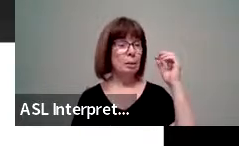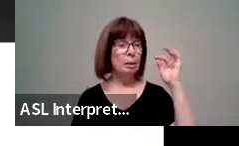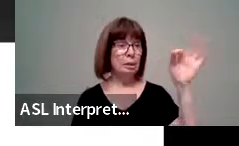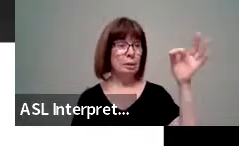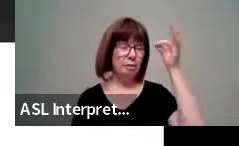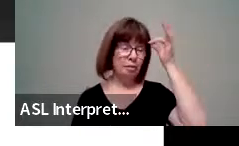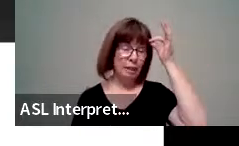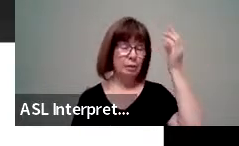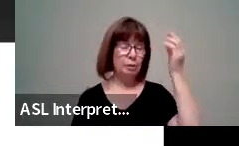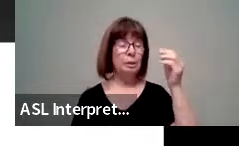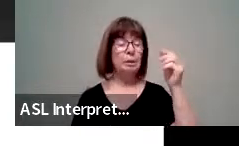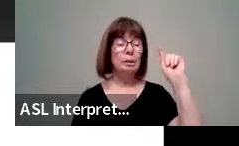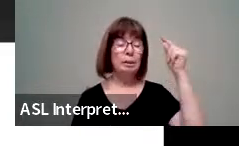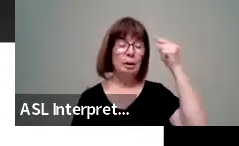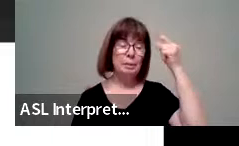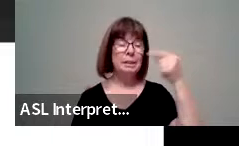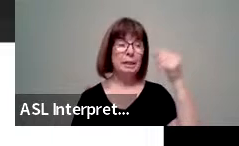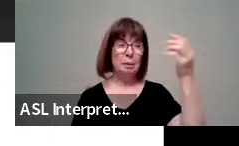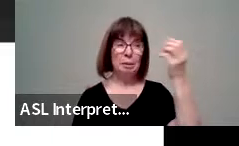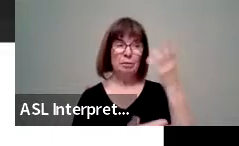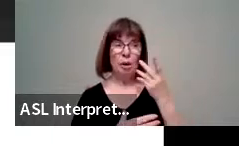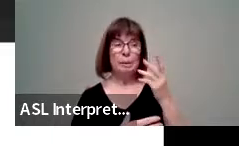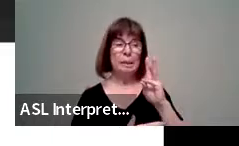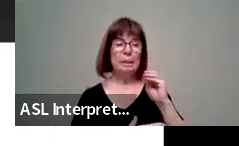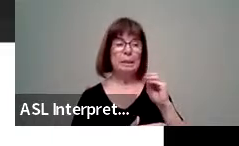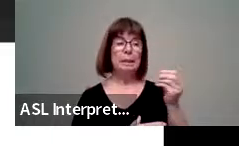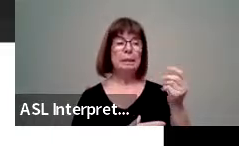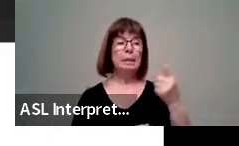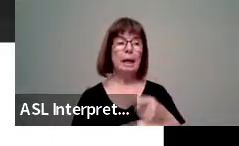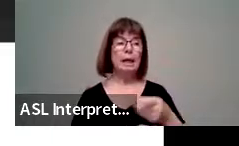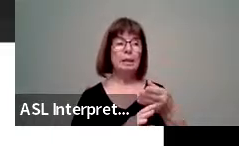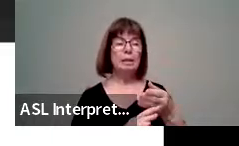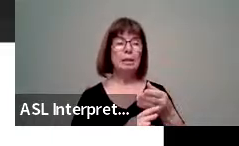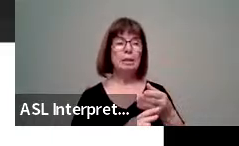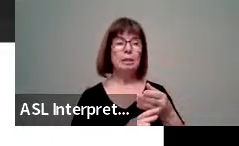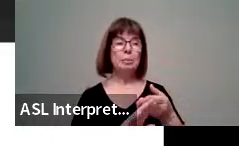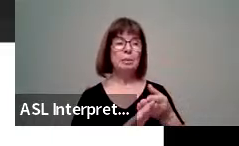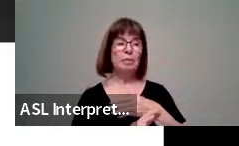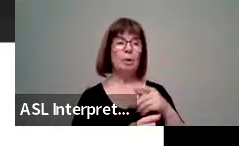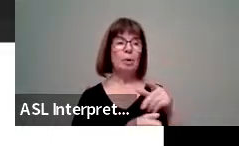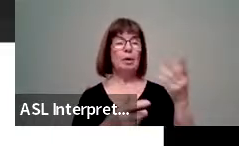give a 60-day notice when they lift this. There are several other federal